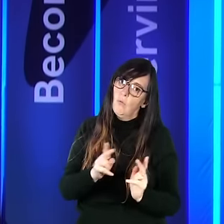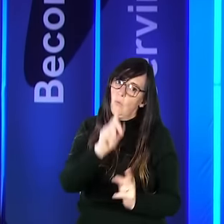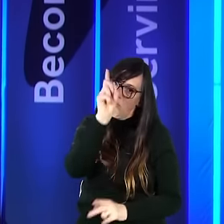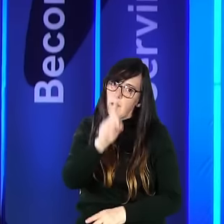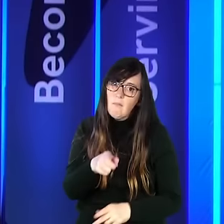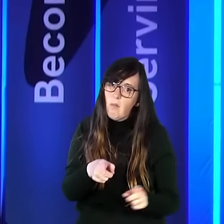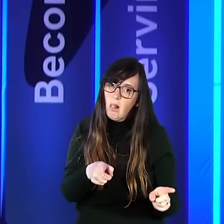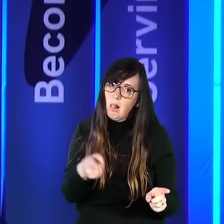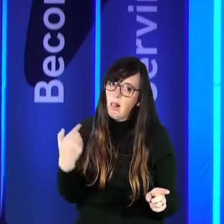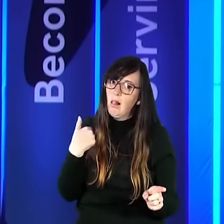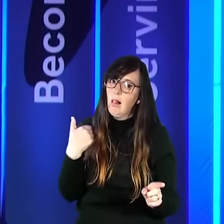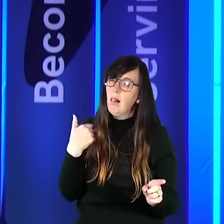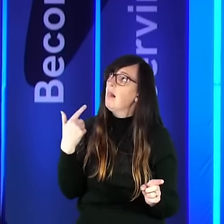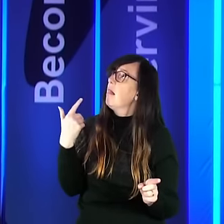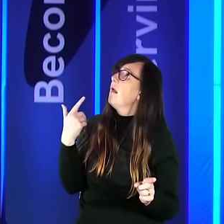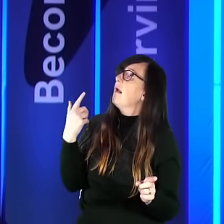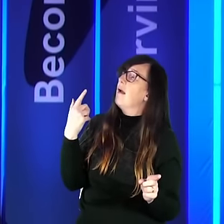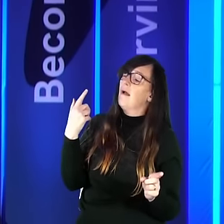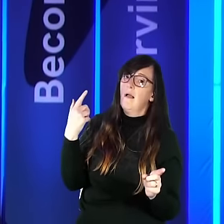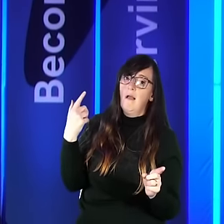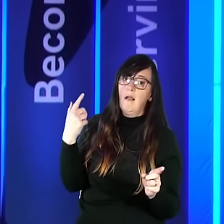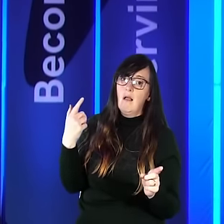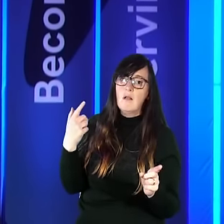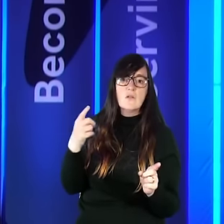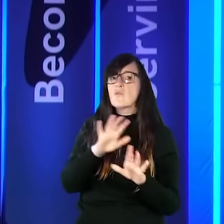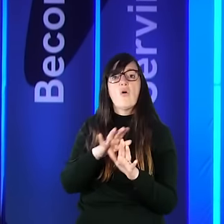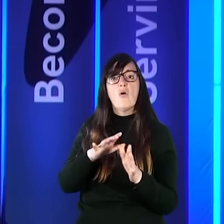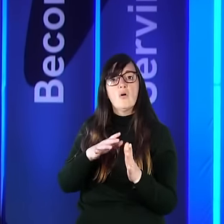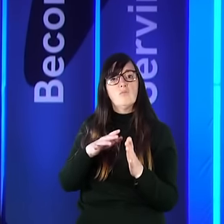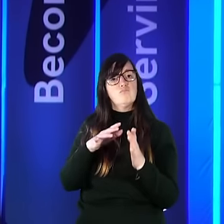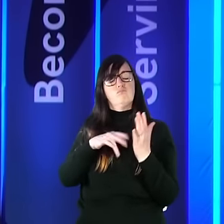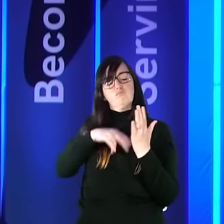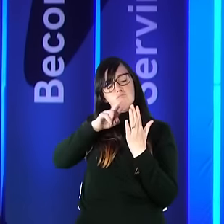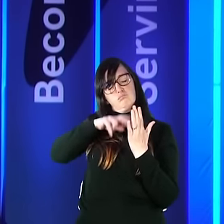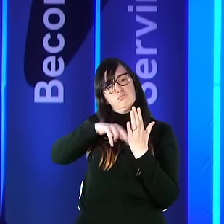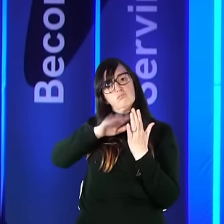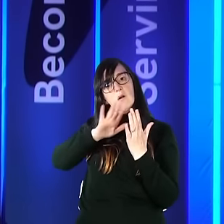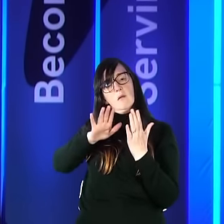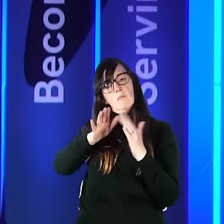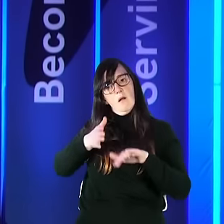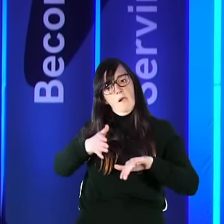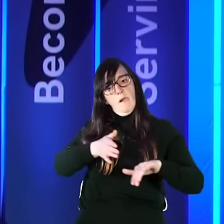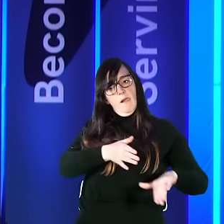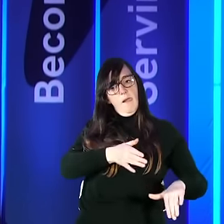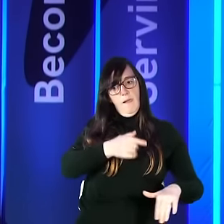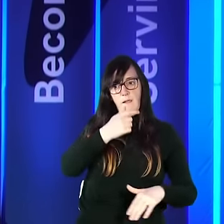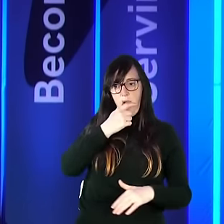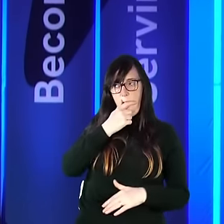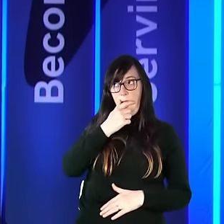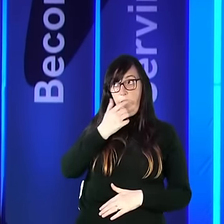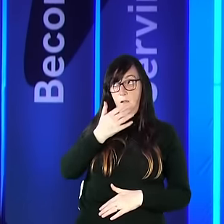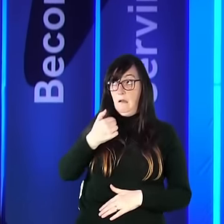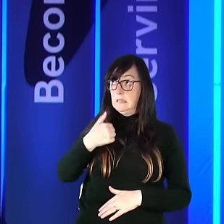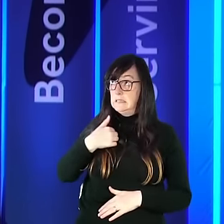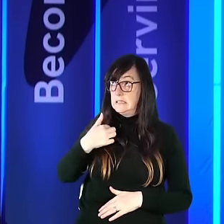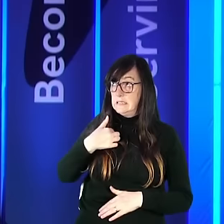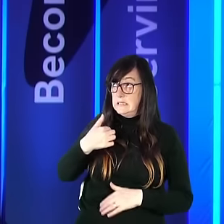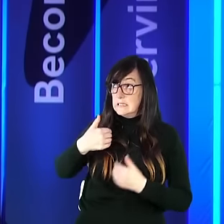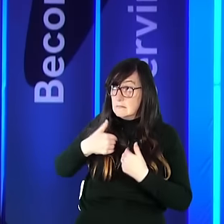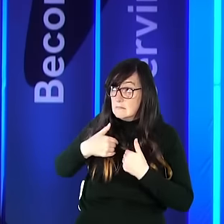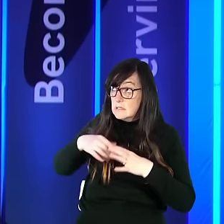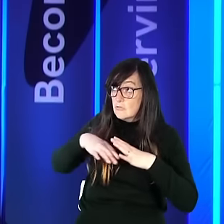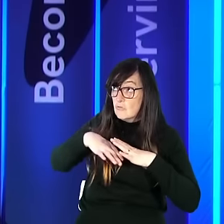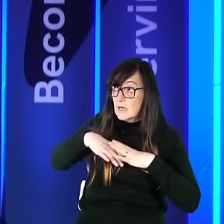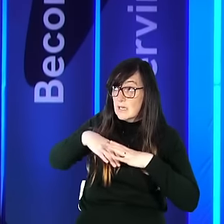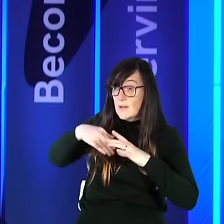extraordinary God. Let's write a new story today of men and women willing to leave these